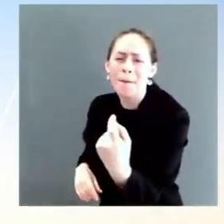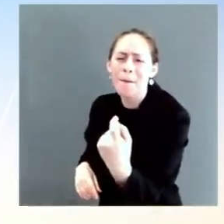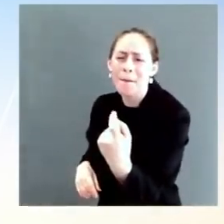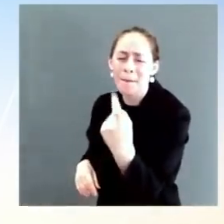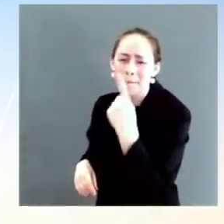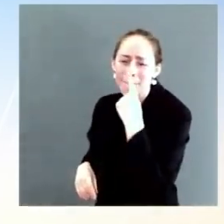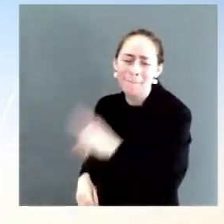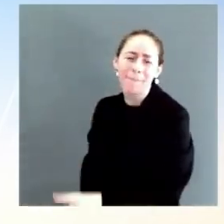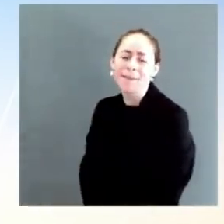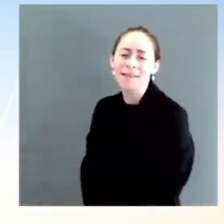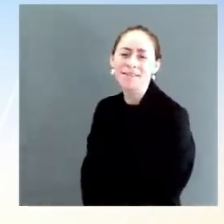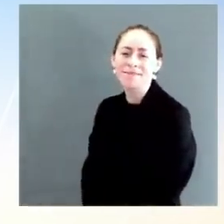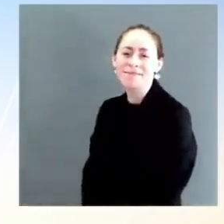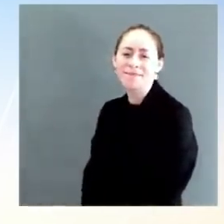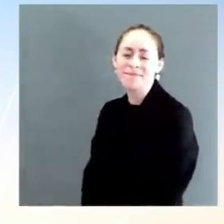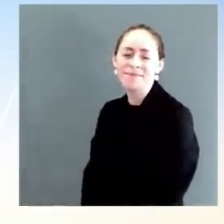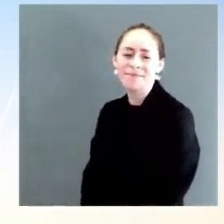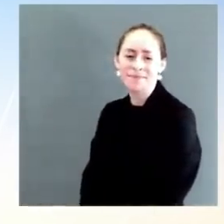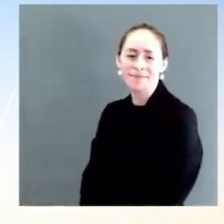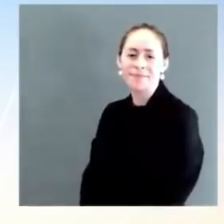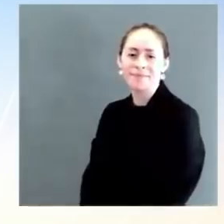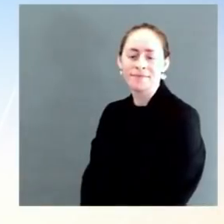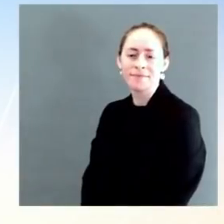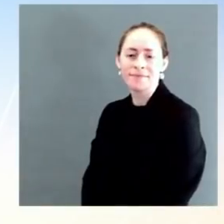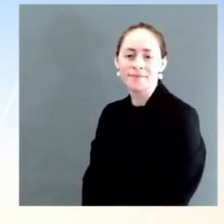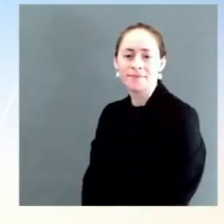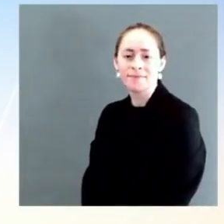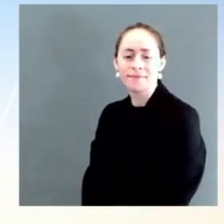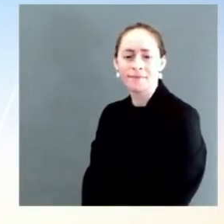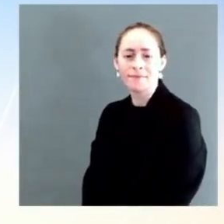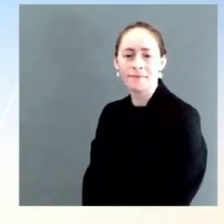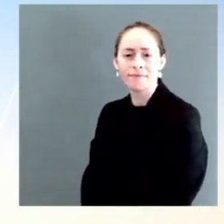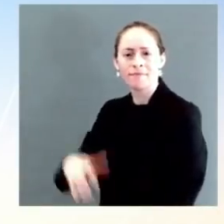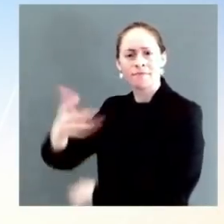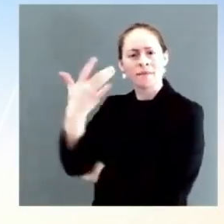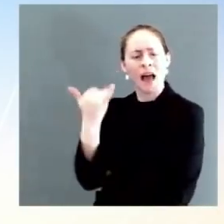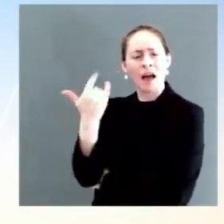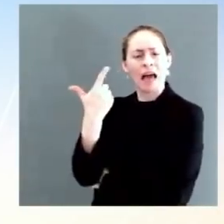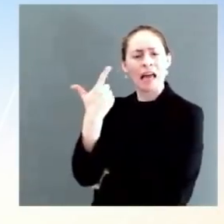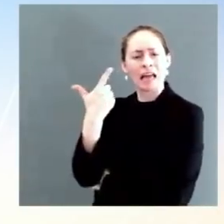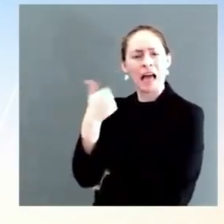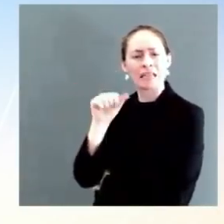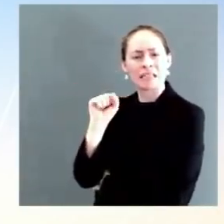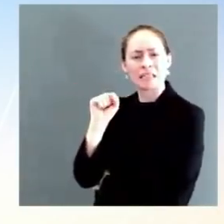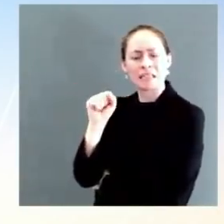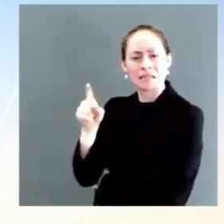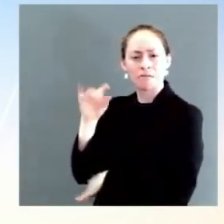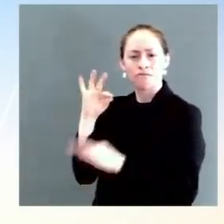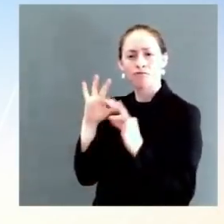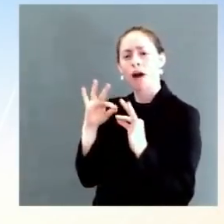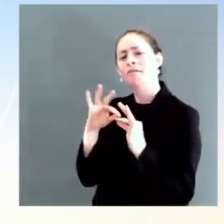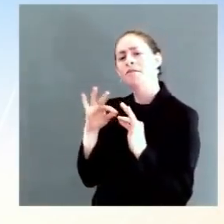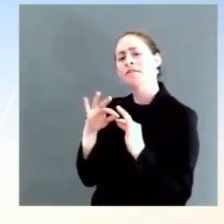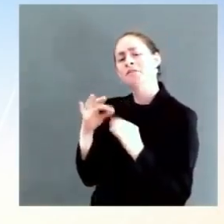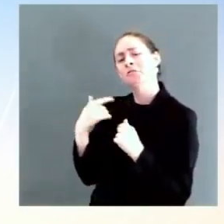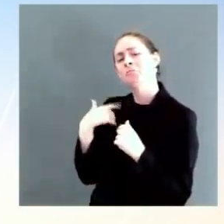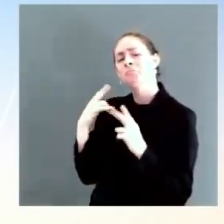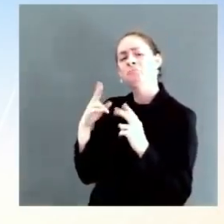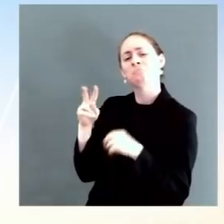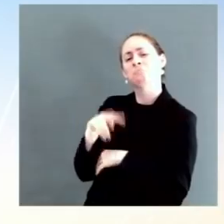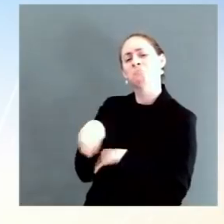at retail and wholesale gasoline prices for a while now, and a Reuters analysis shows that the price gap has gone up to